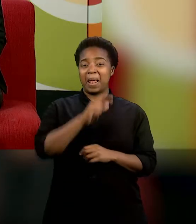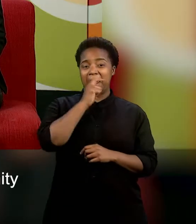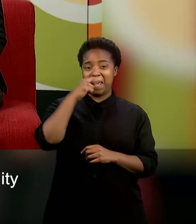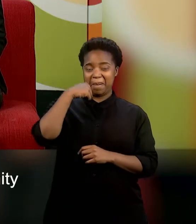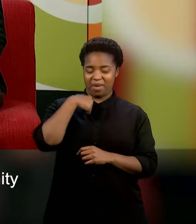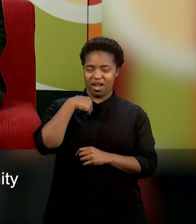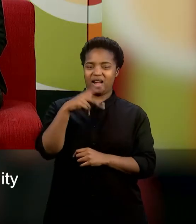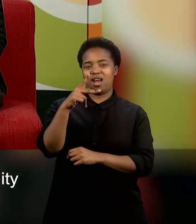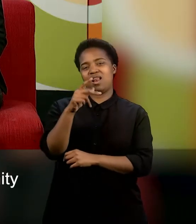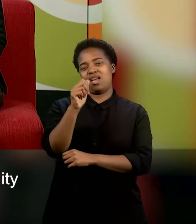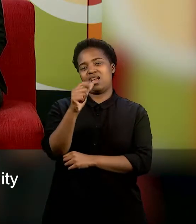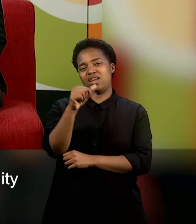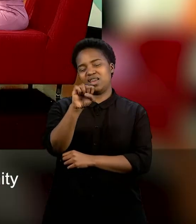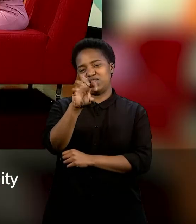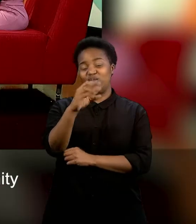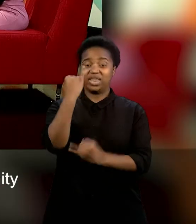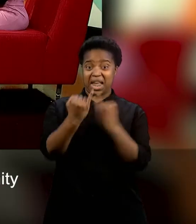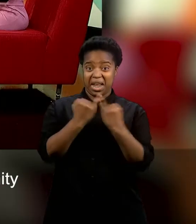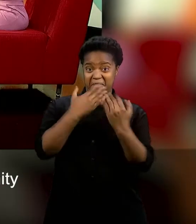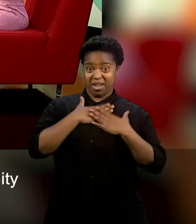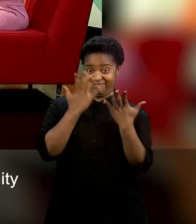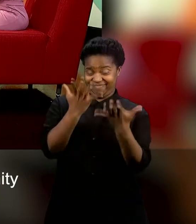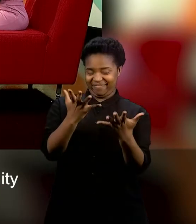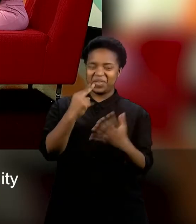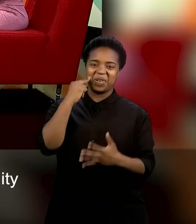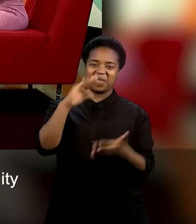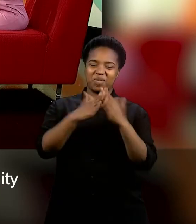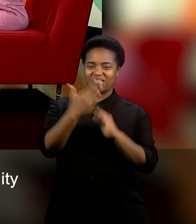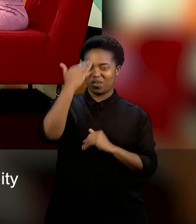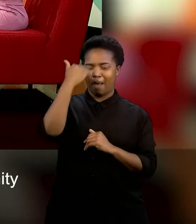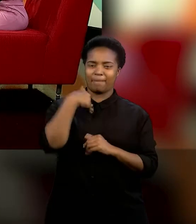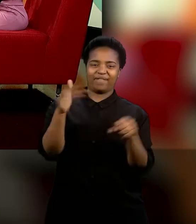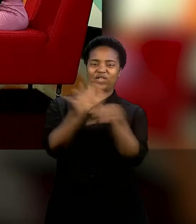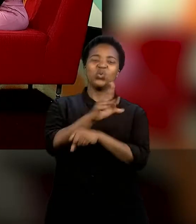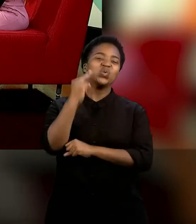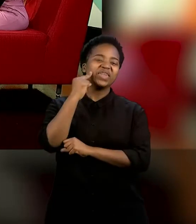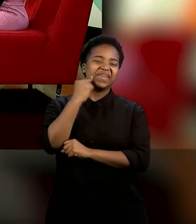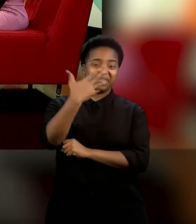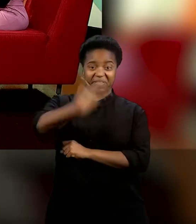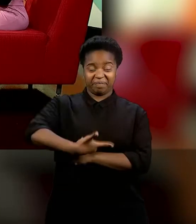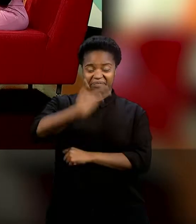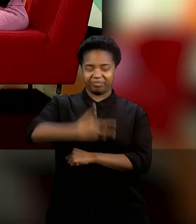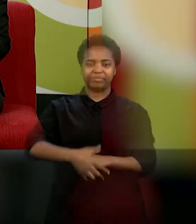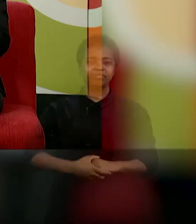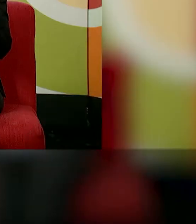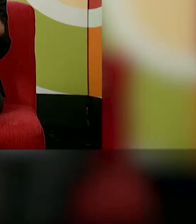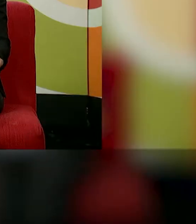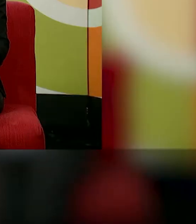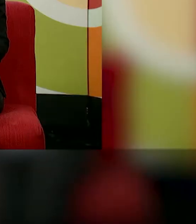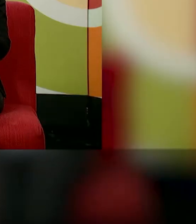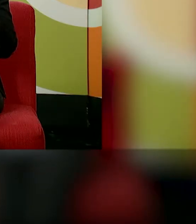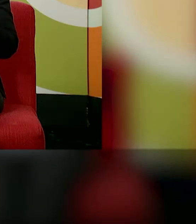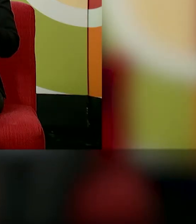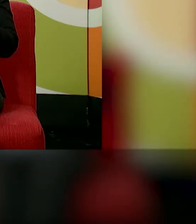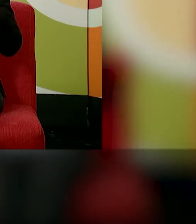My name is Gabriel, as you mentioned, and this is my sign name in the deaf community. And yes, I am fully deaf. Lapeng la